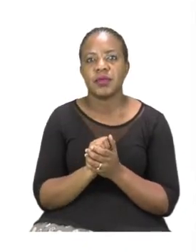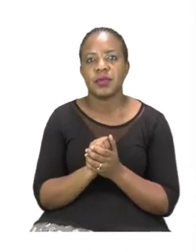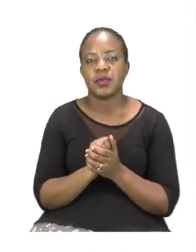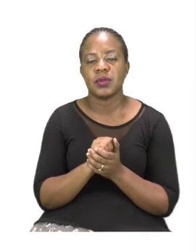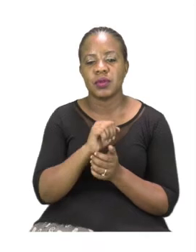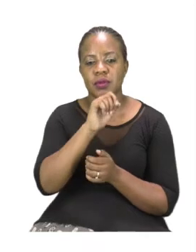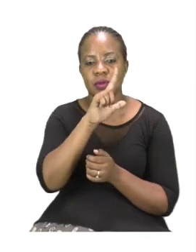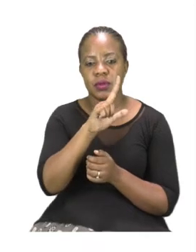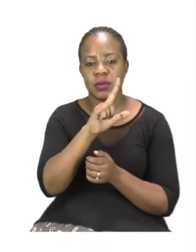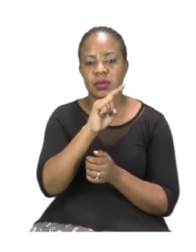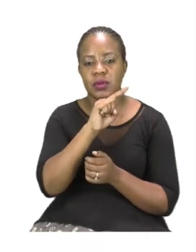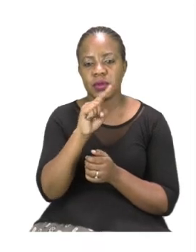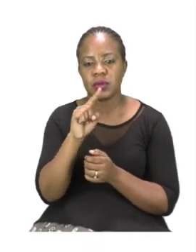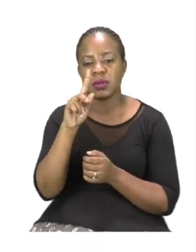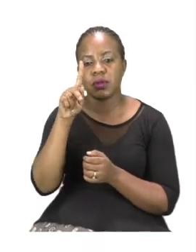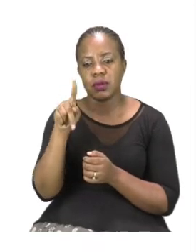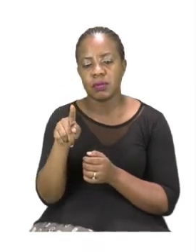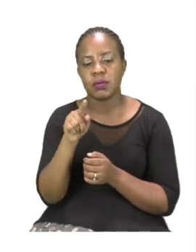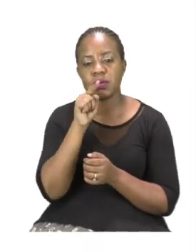lip, lip.